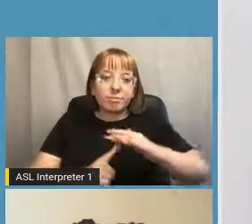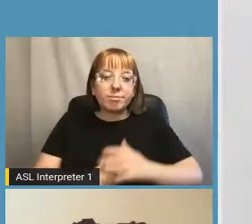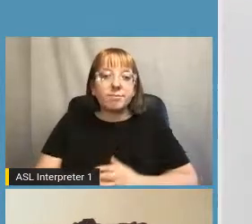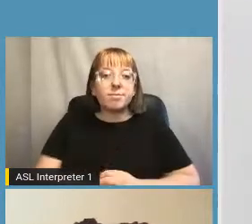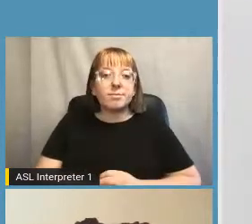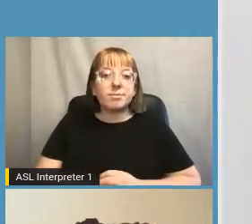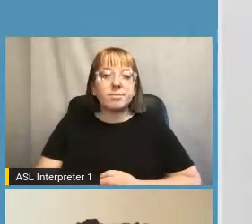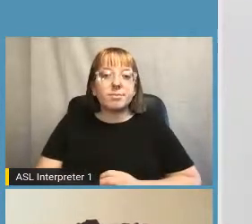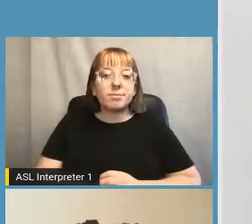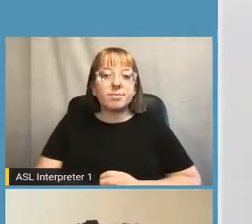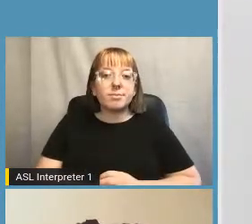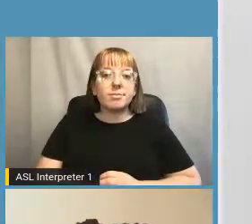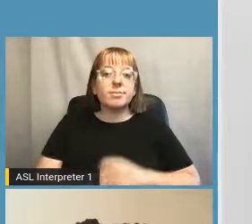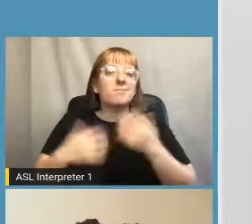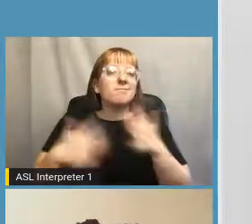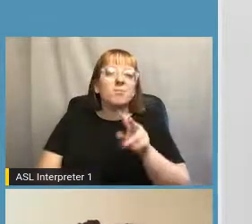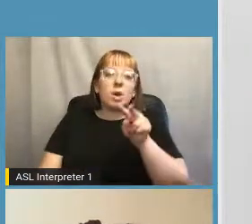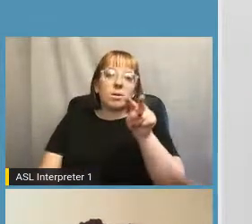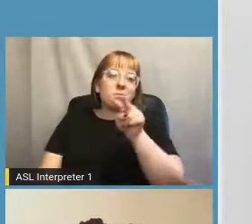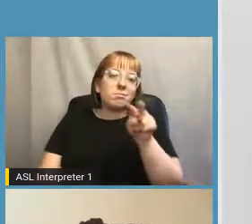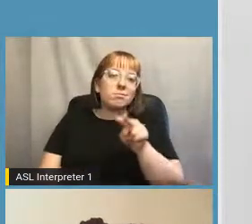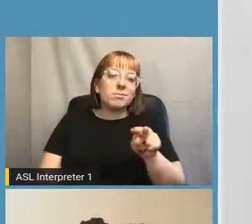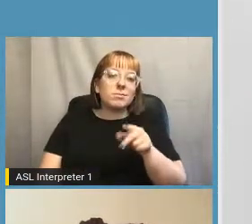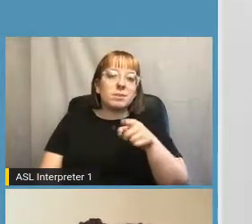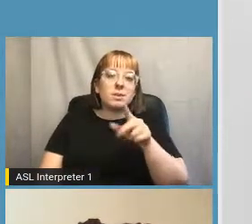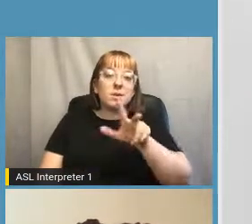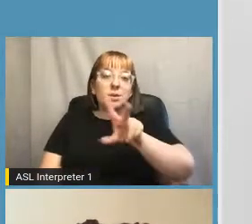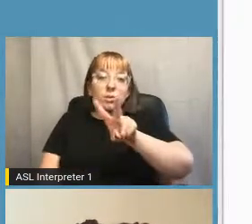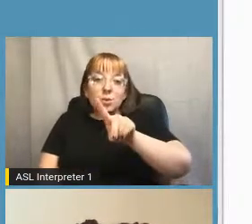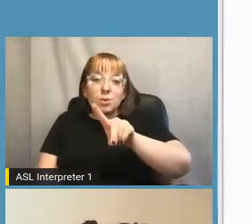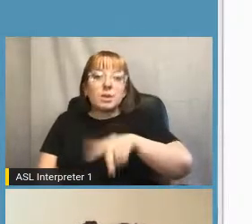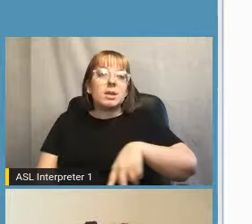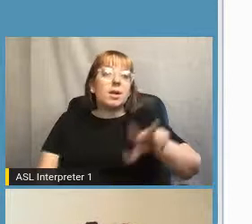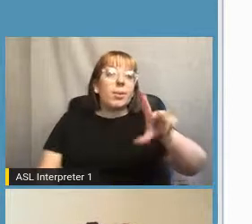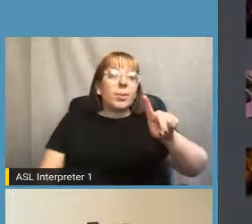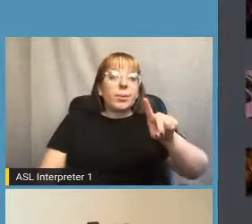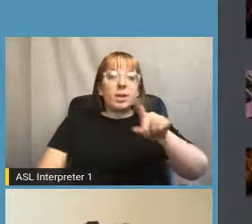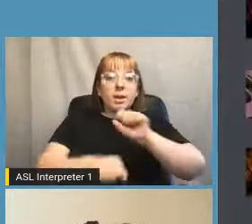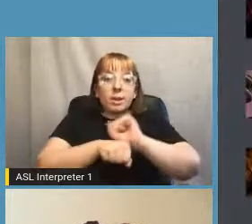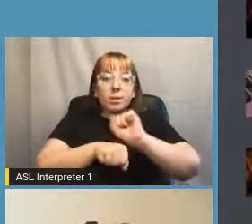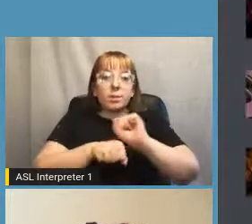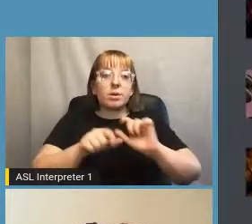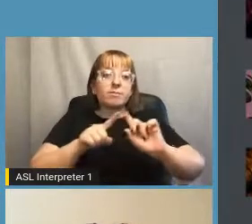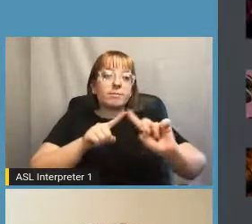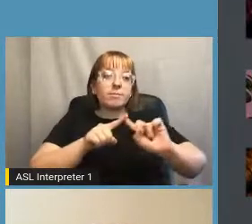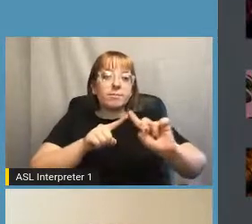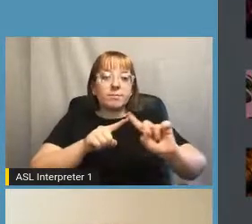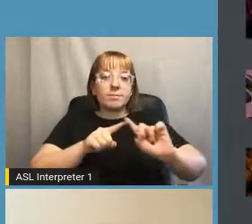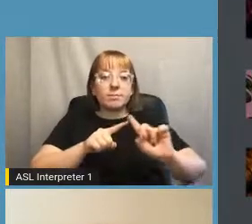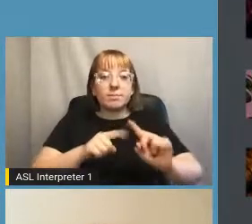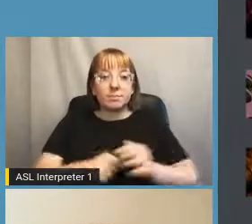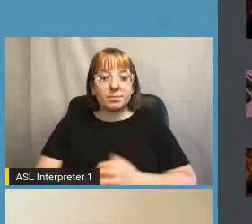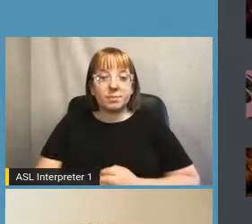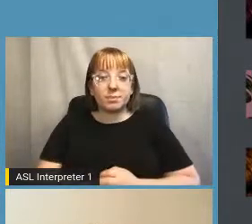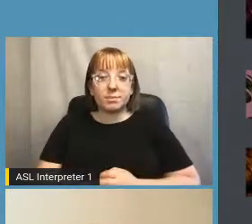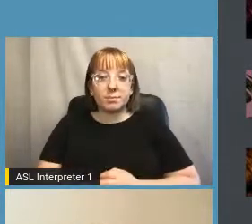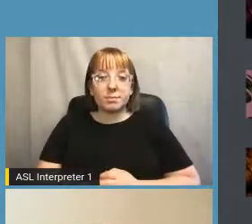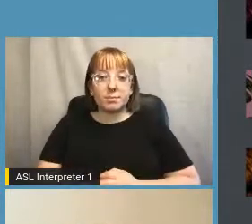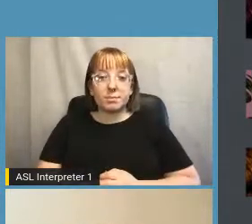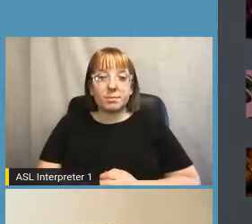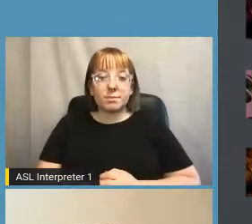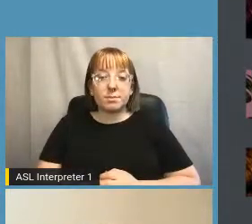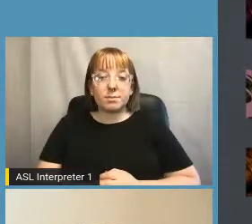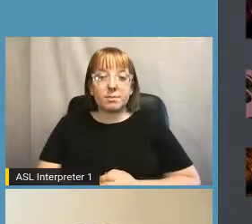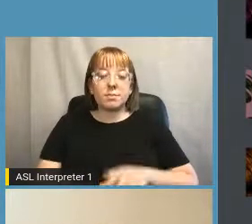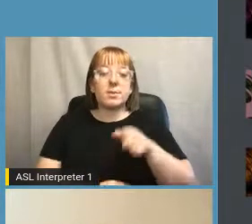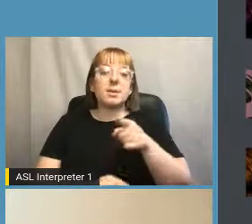And then we've looked at this already. So you can see that you have two-dimensional works and three-dimensional works. And this is an example of